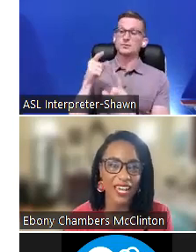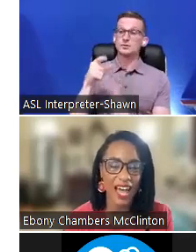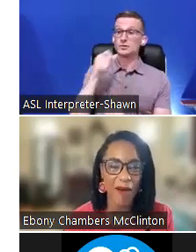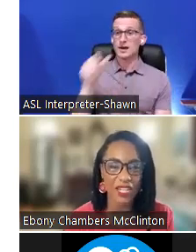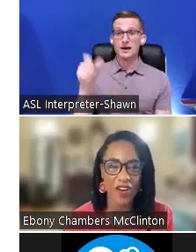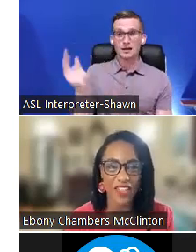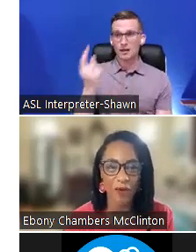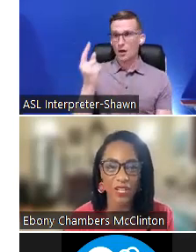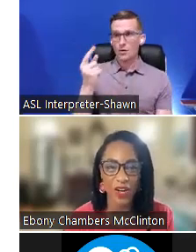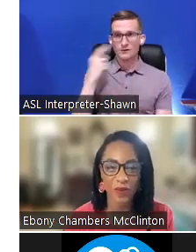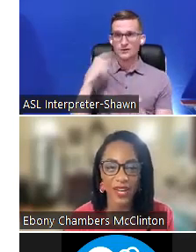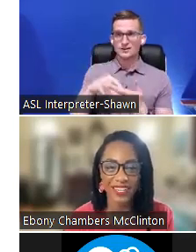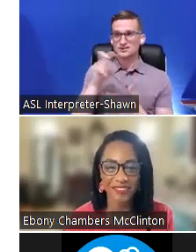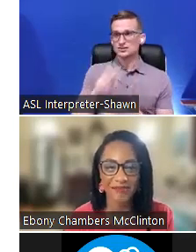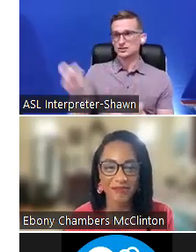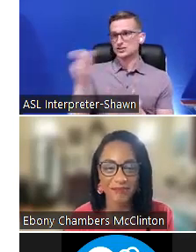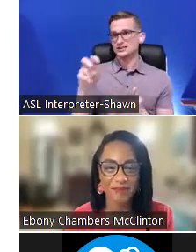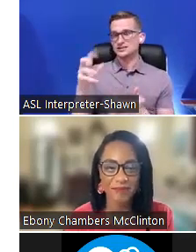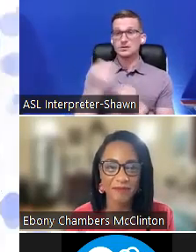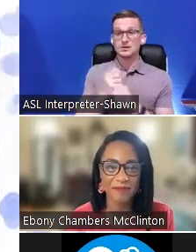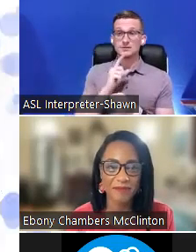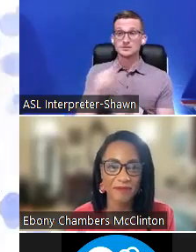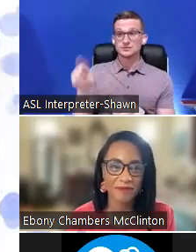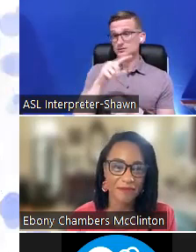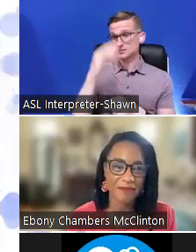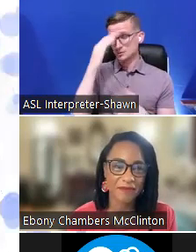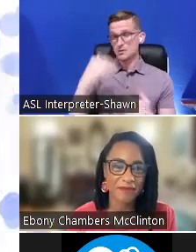support along the way.